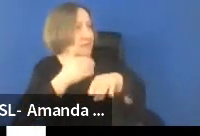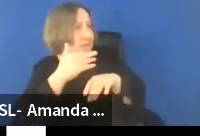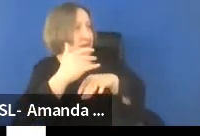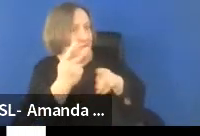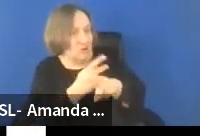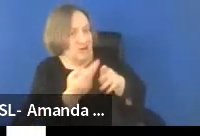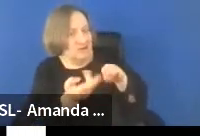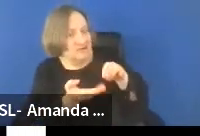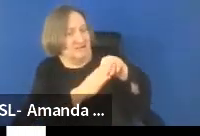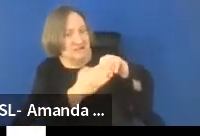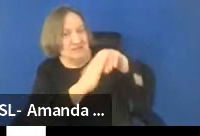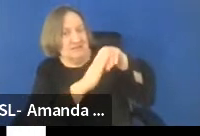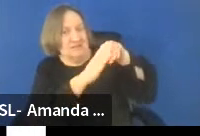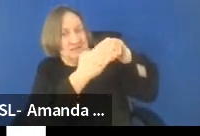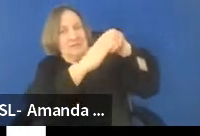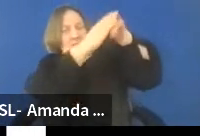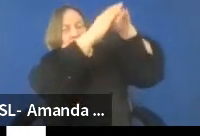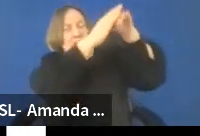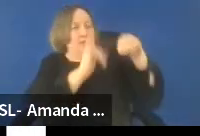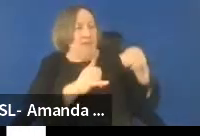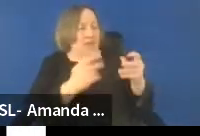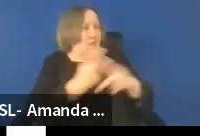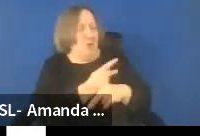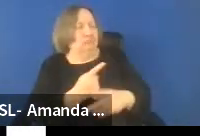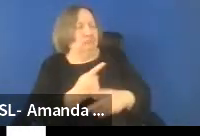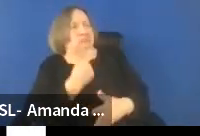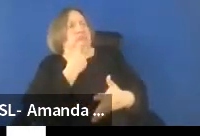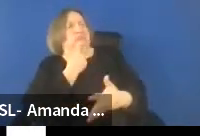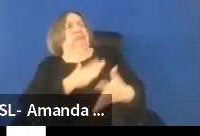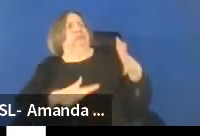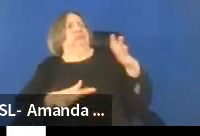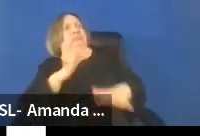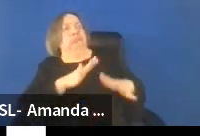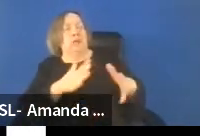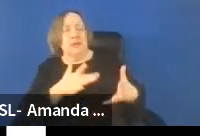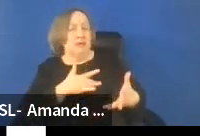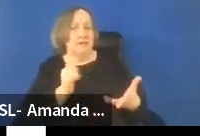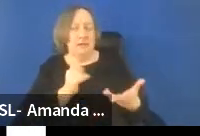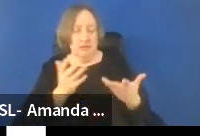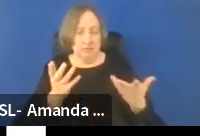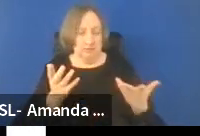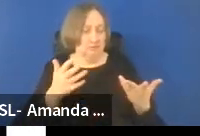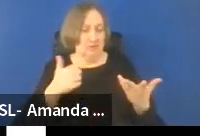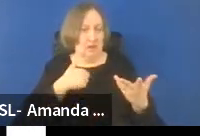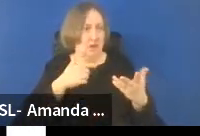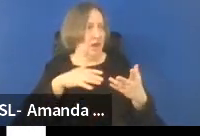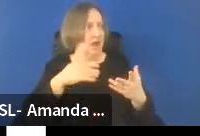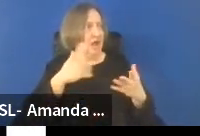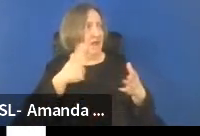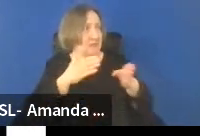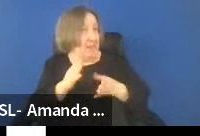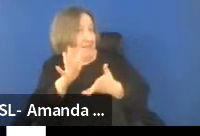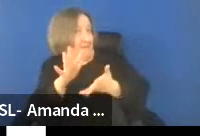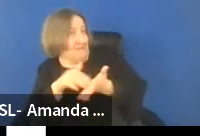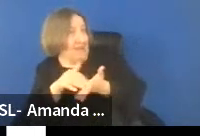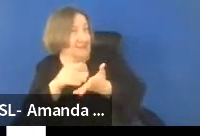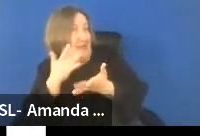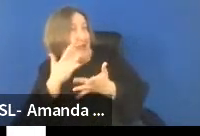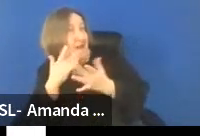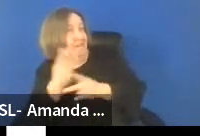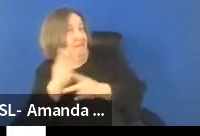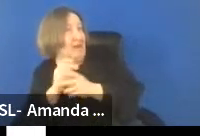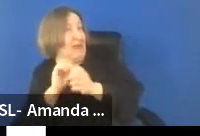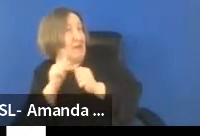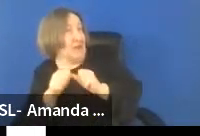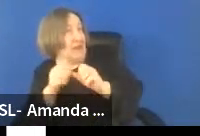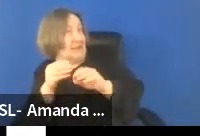that is even a more discouraging thing to face because you're like, okay, well, you find a plan for maybe the $5,000. Then when the interest occurs